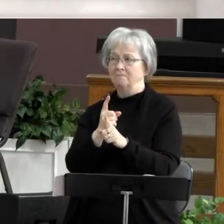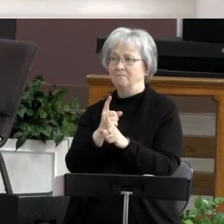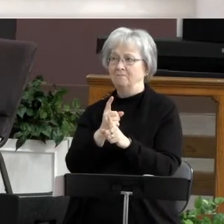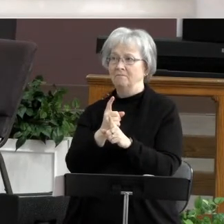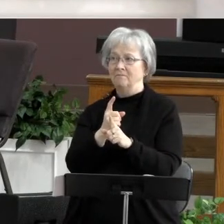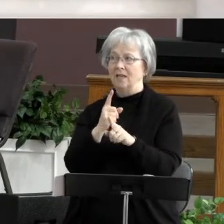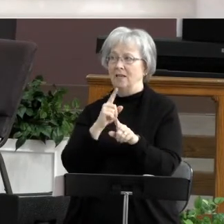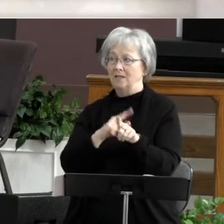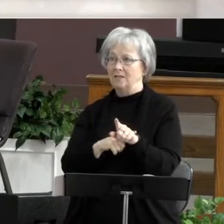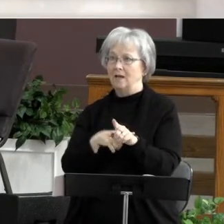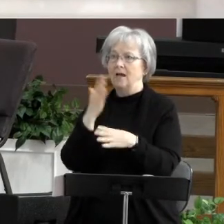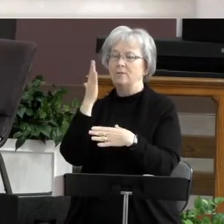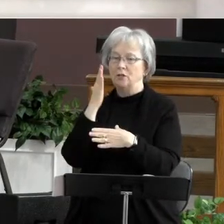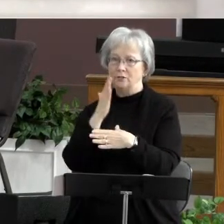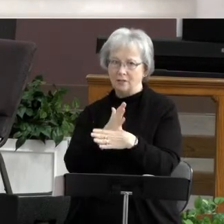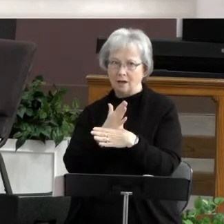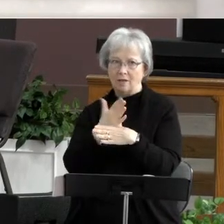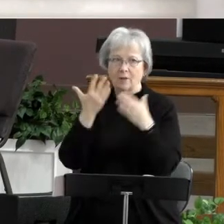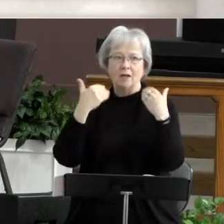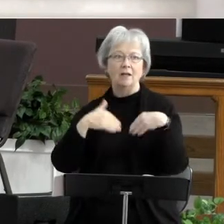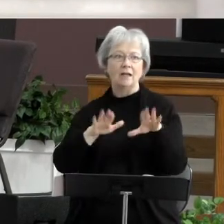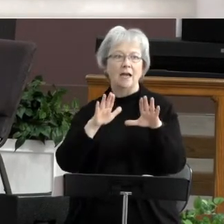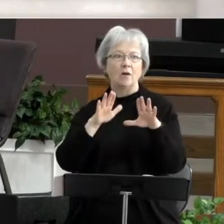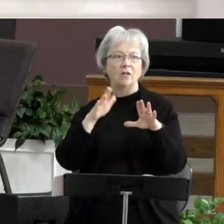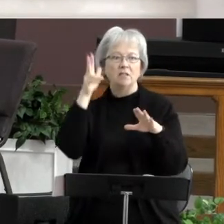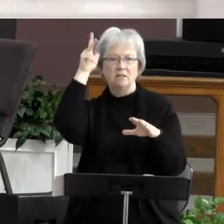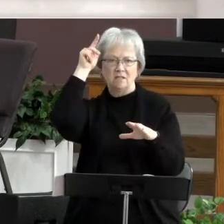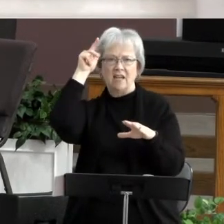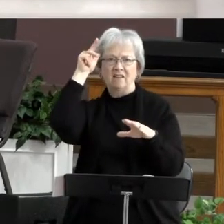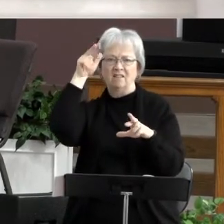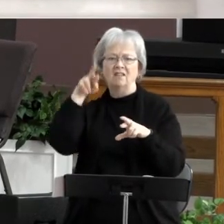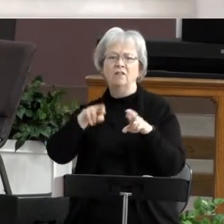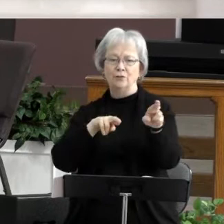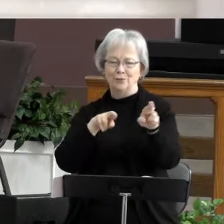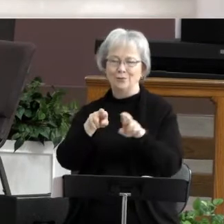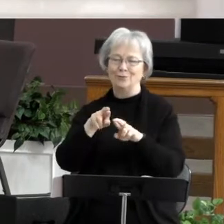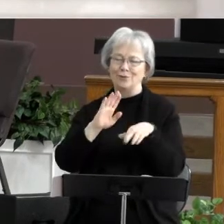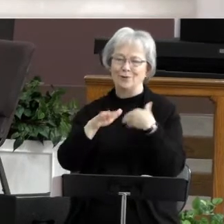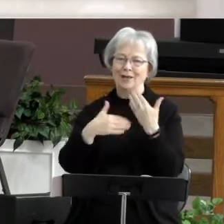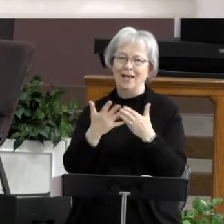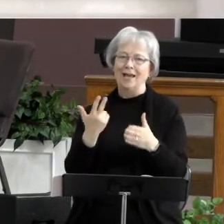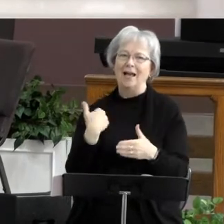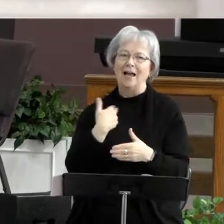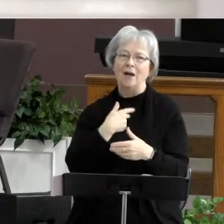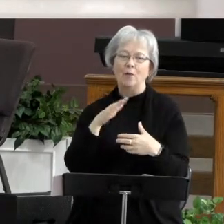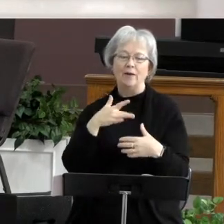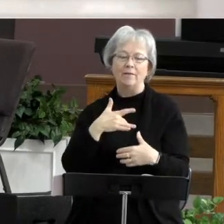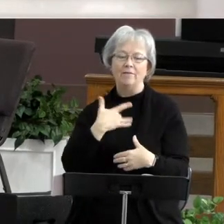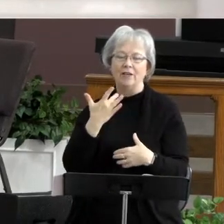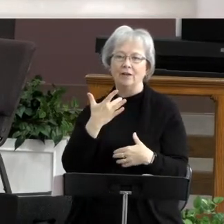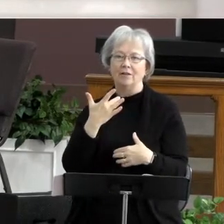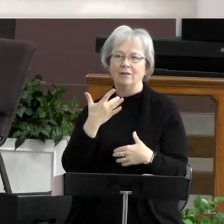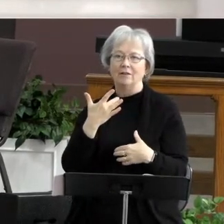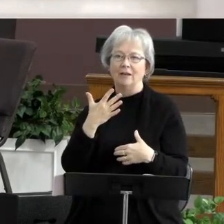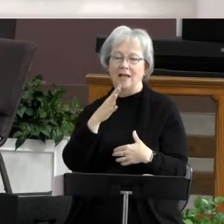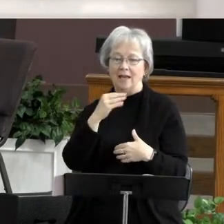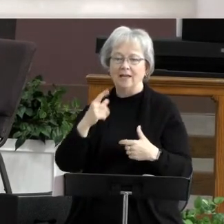It's time to stop allowing Satan to control how we feel and how we live.